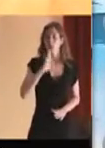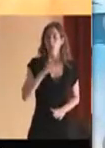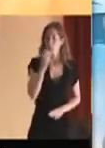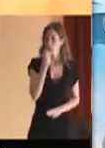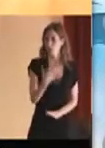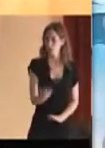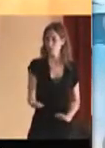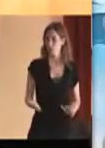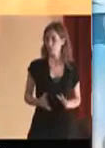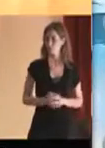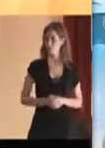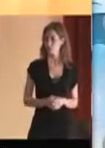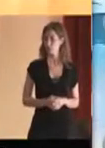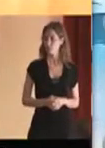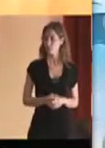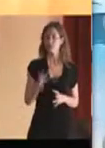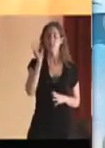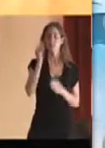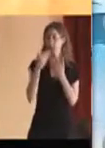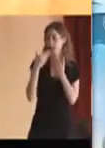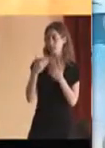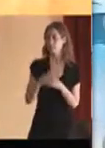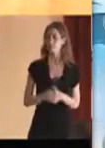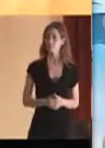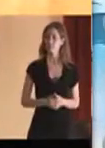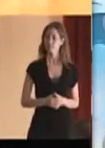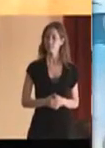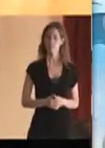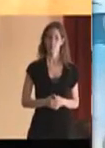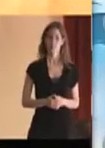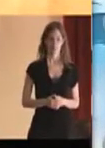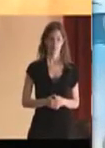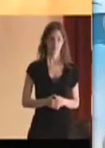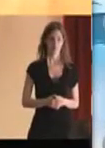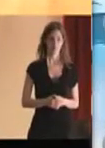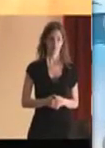And so far, it looks very promising.